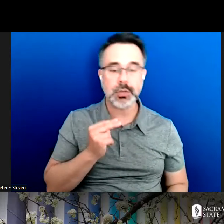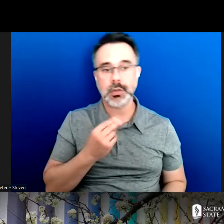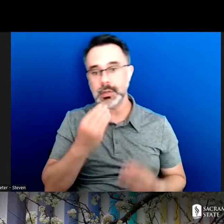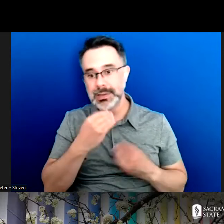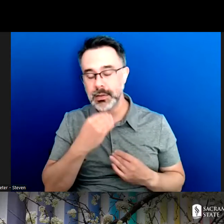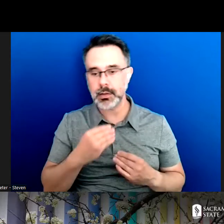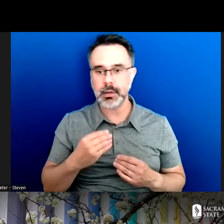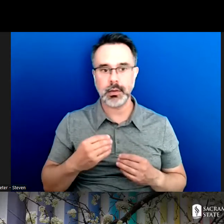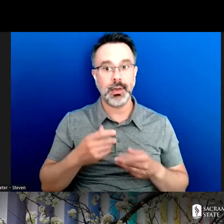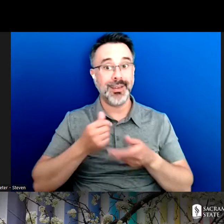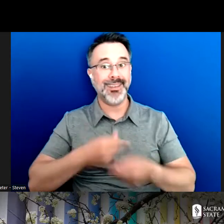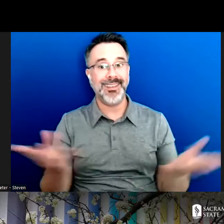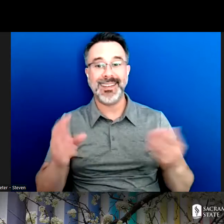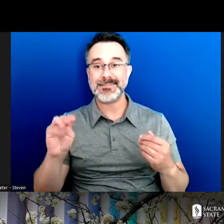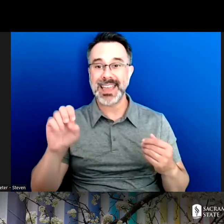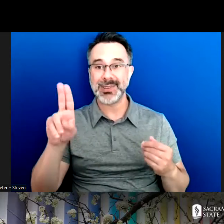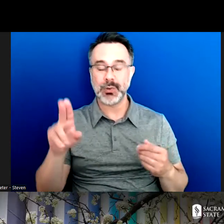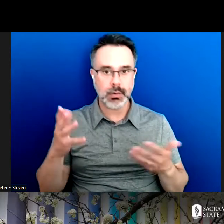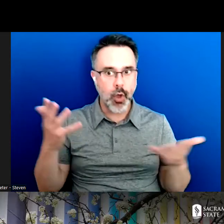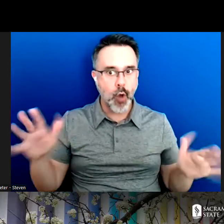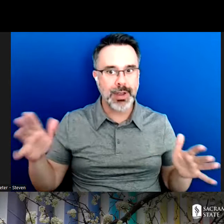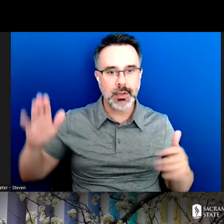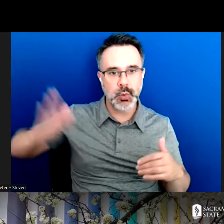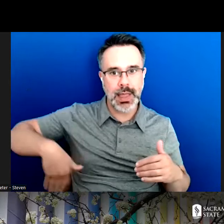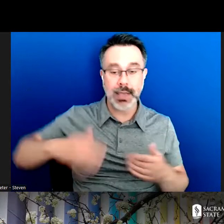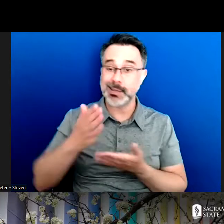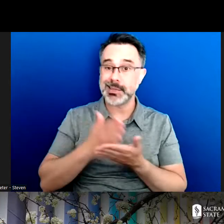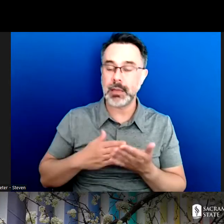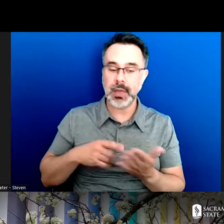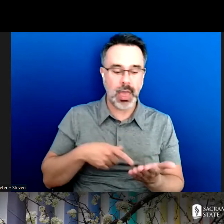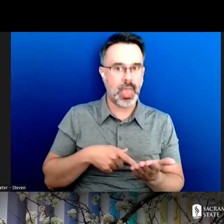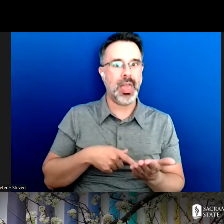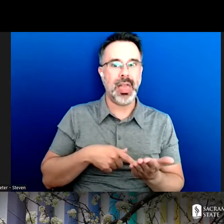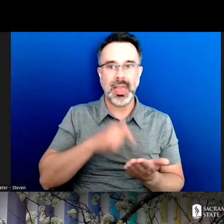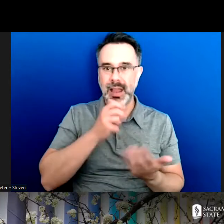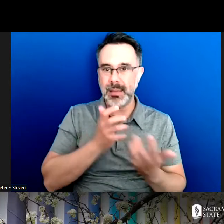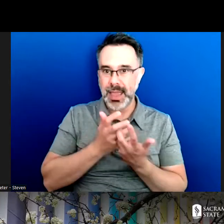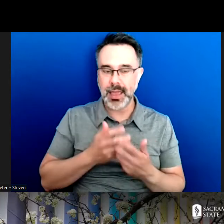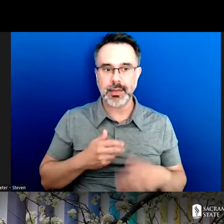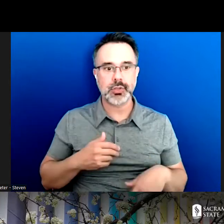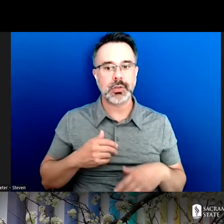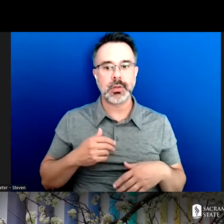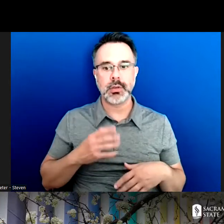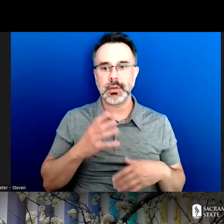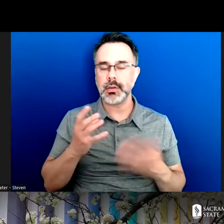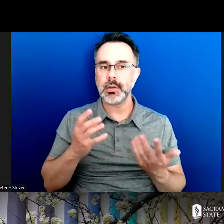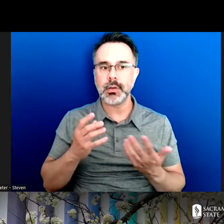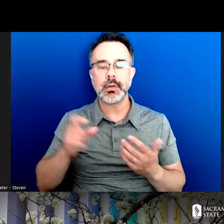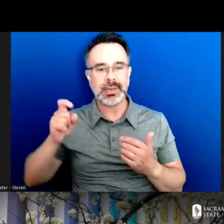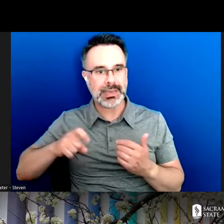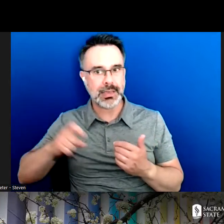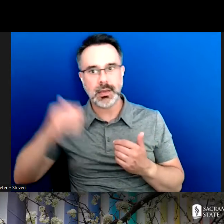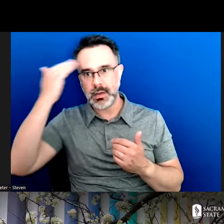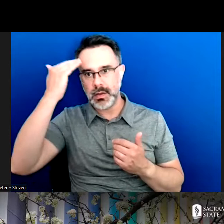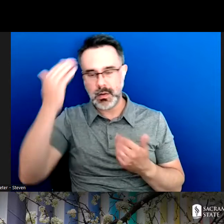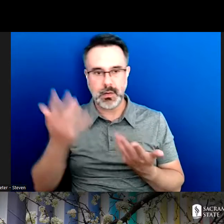is too late for those with lived experience, those who need the meal to survive, to shape what the meal will look like.